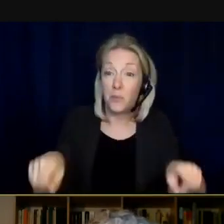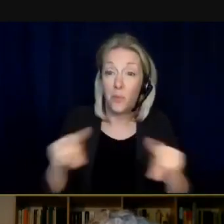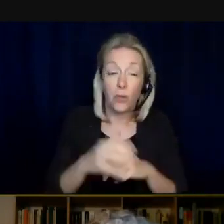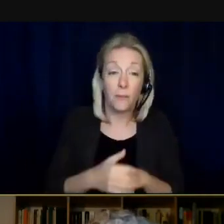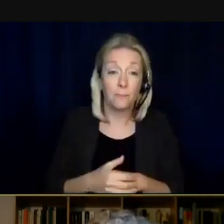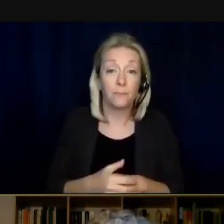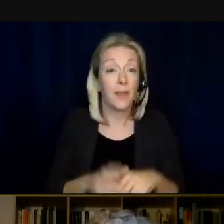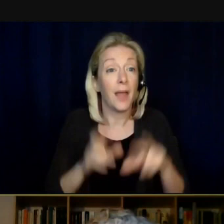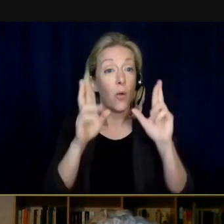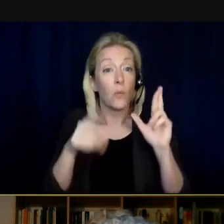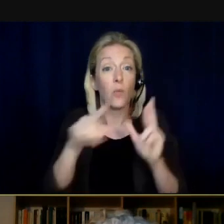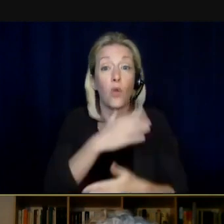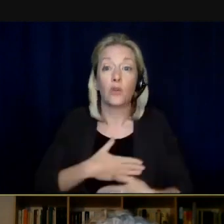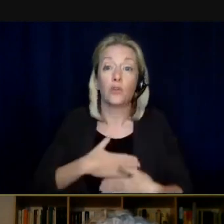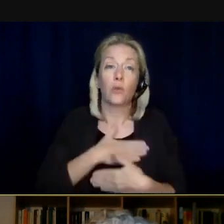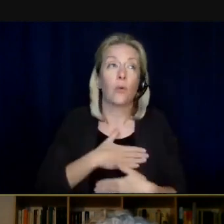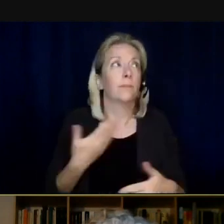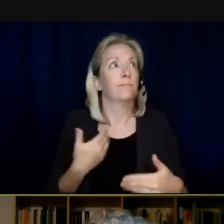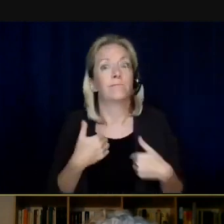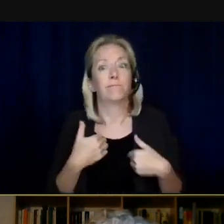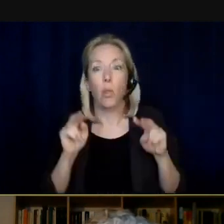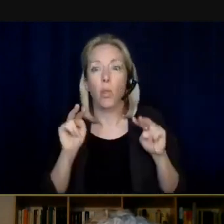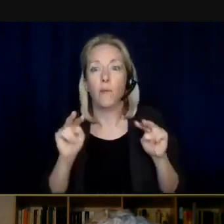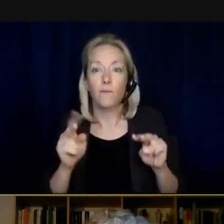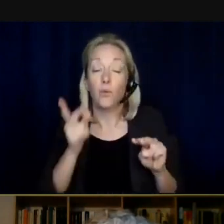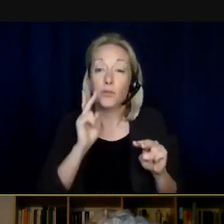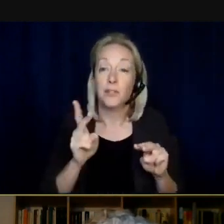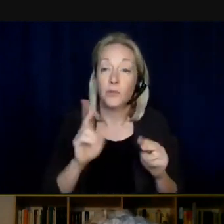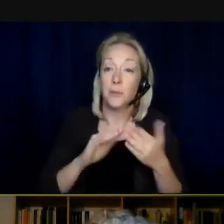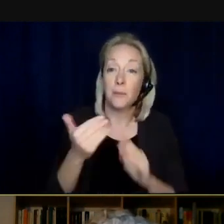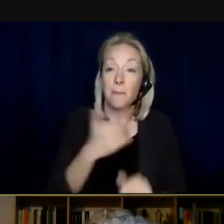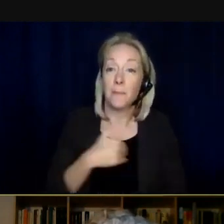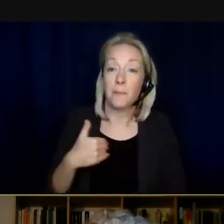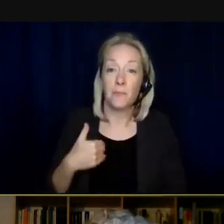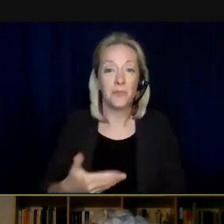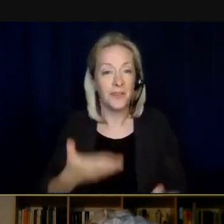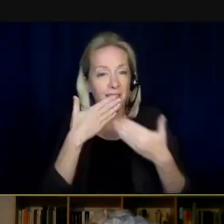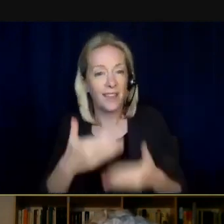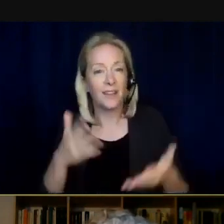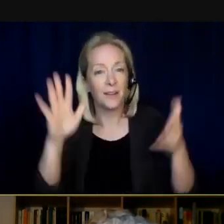I hope you enjoy this, and I look forward to seeing you as members. Thanks.